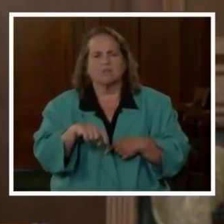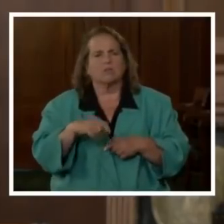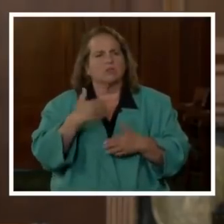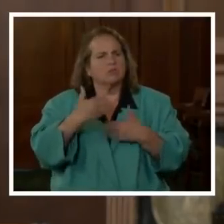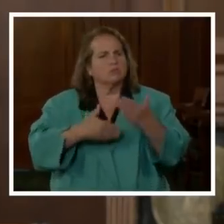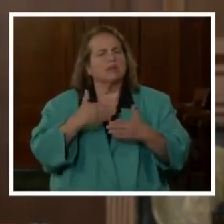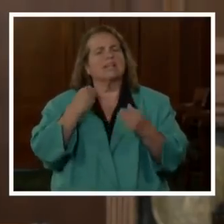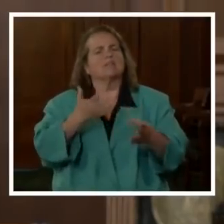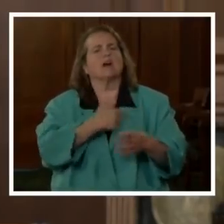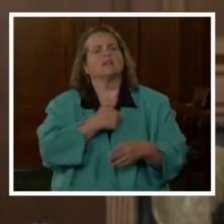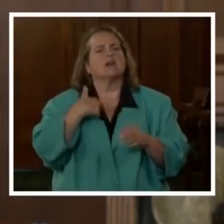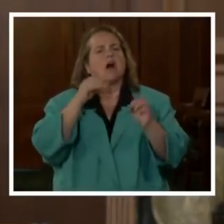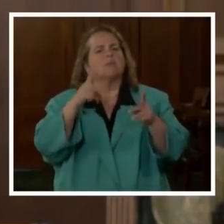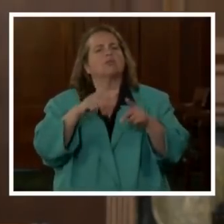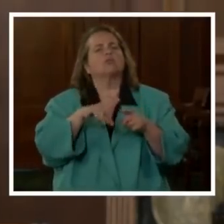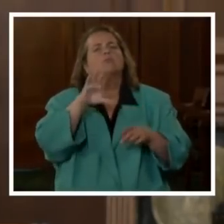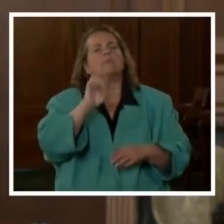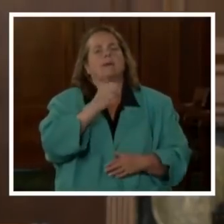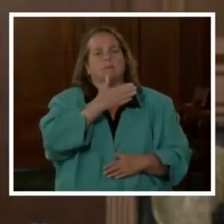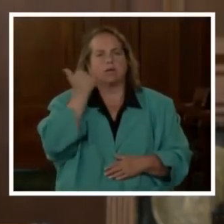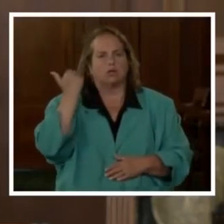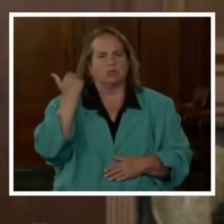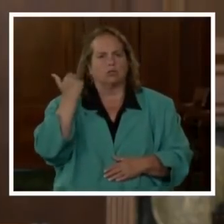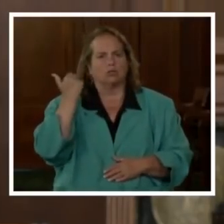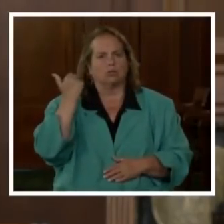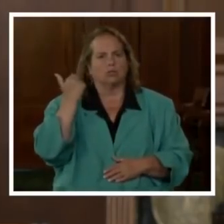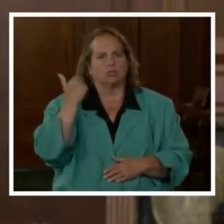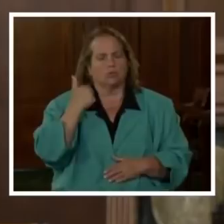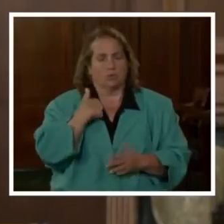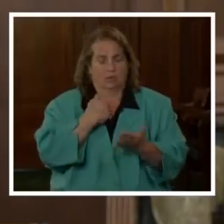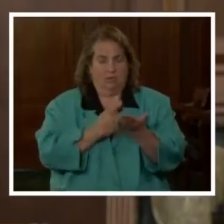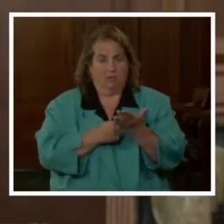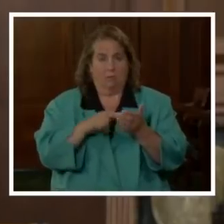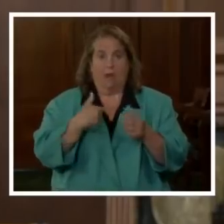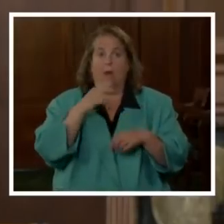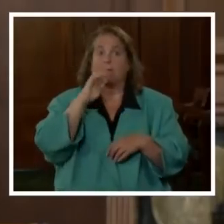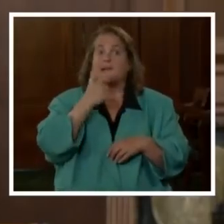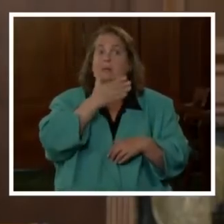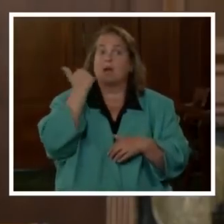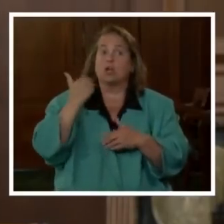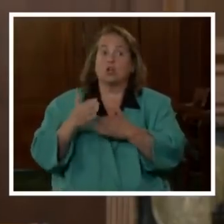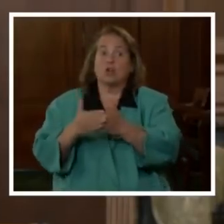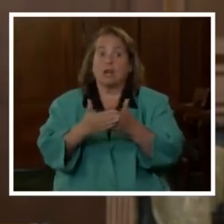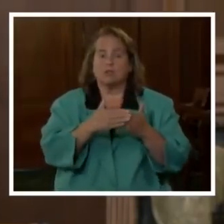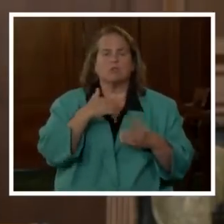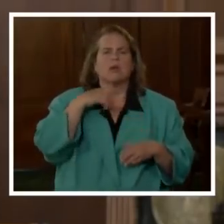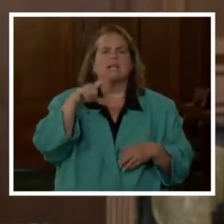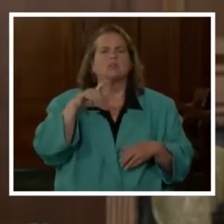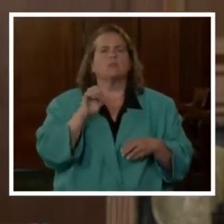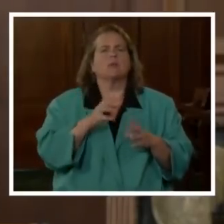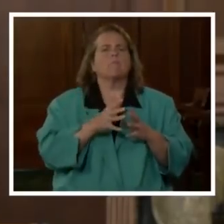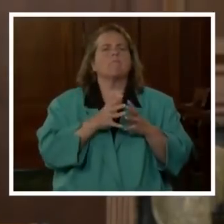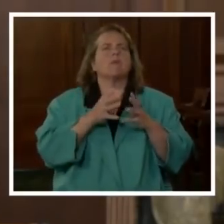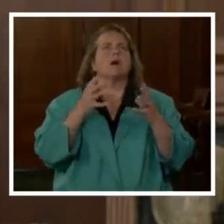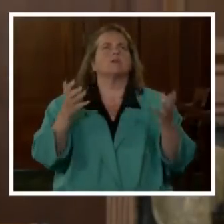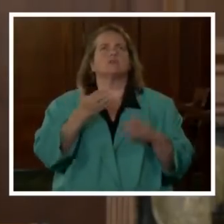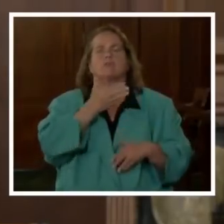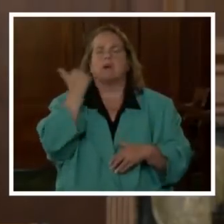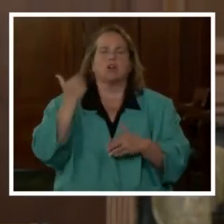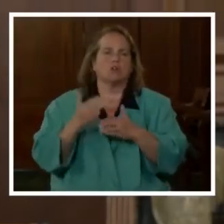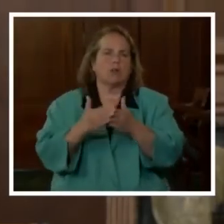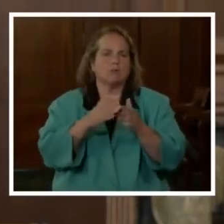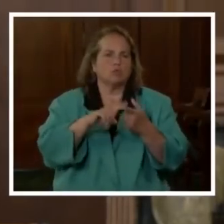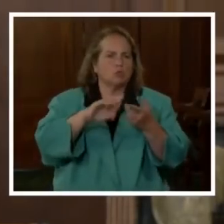but it gives us an opportunity to be better. You know, we talked about being better neighbors, and we need to be a heck of a lot better neighbors